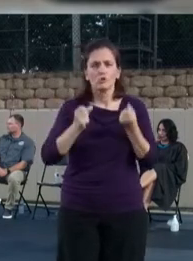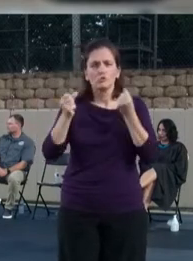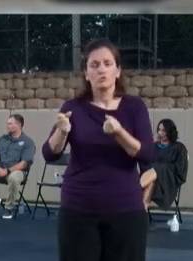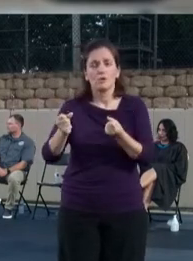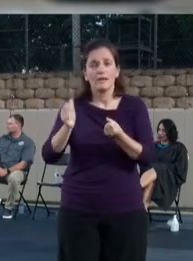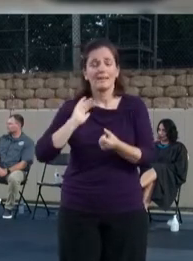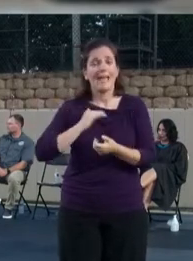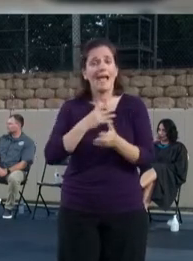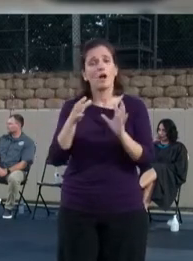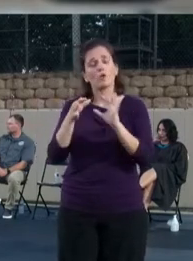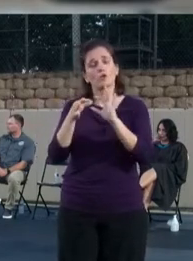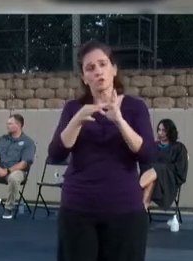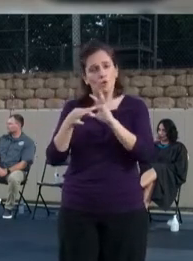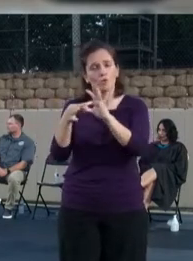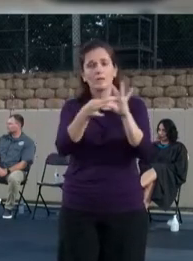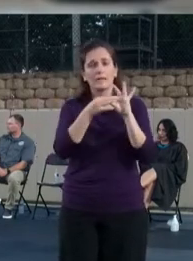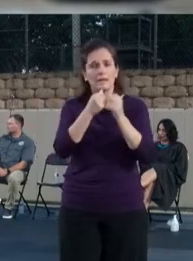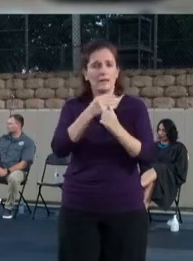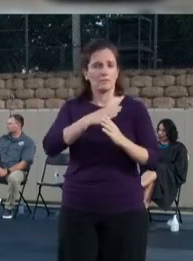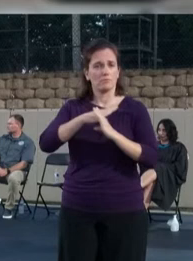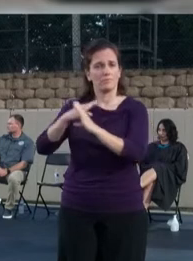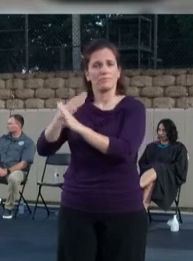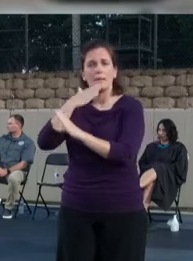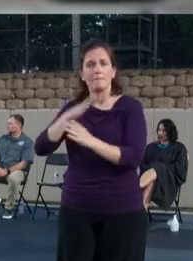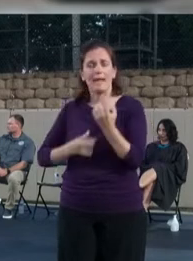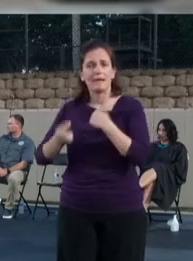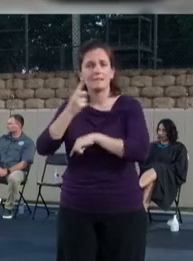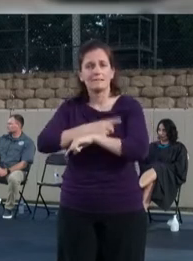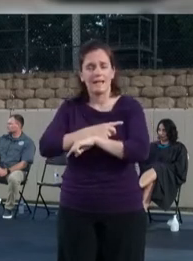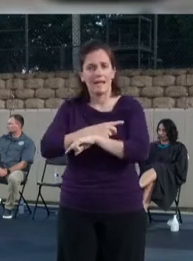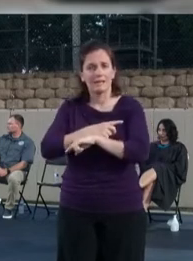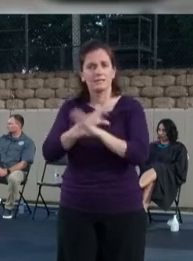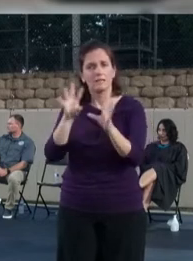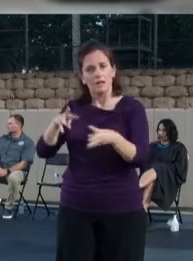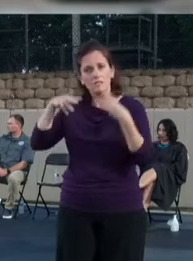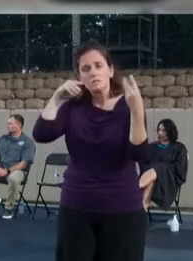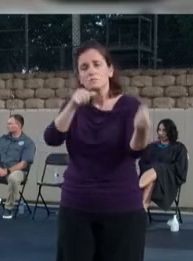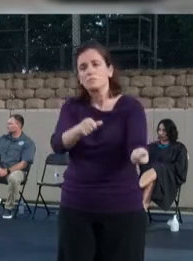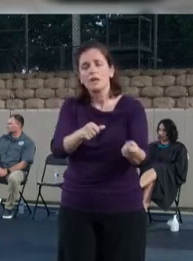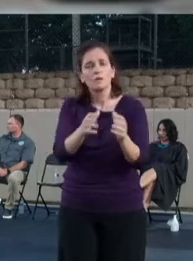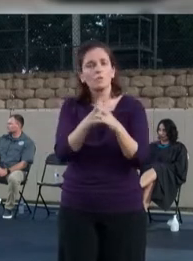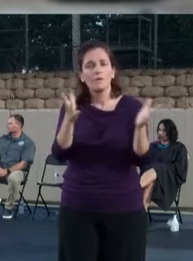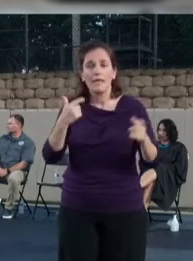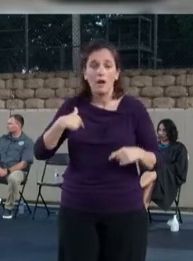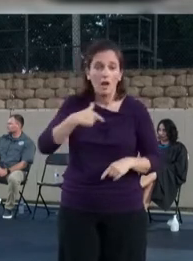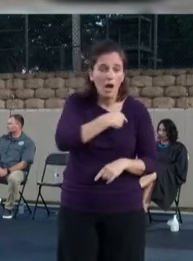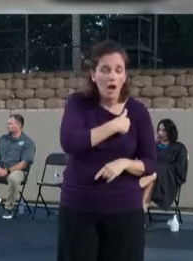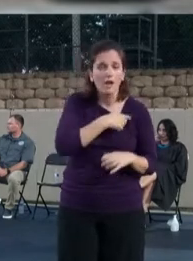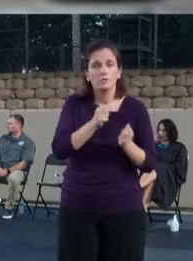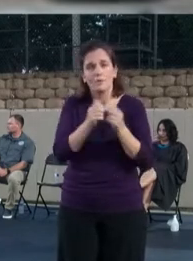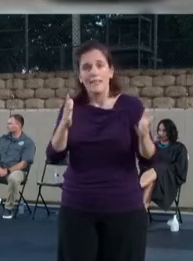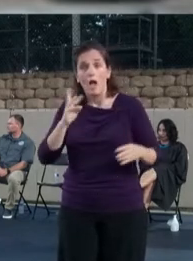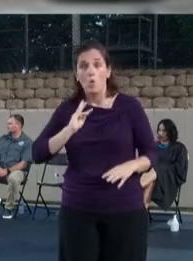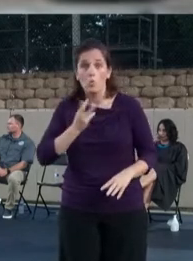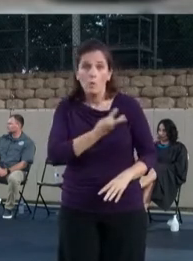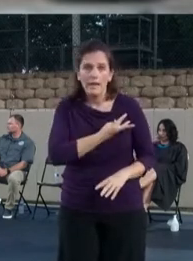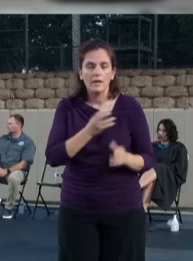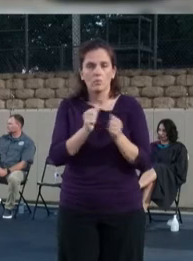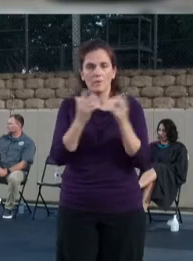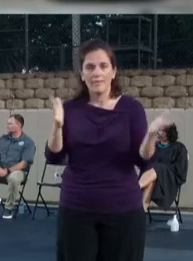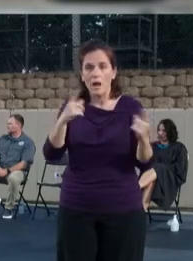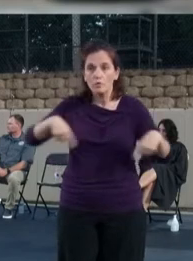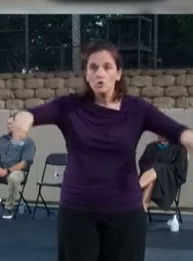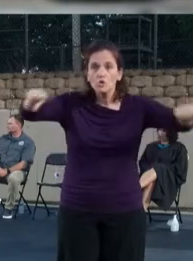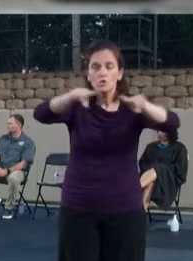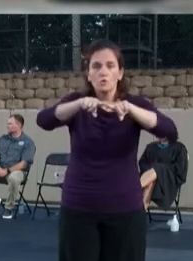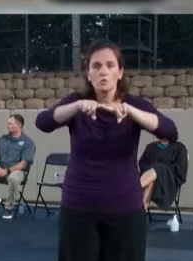vaccine for bad days and hard times, spent without we, without us, without you. But what